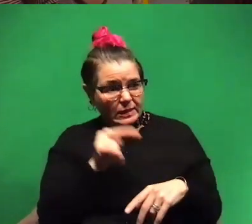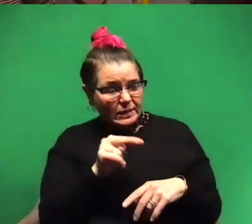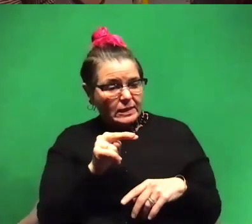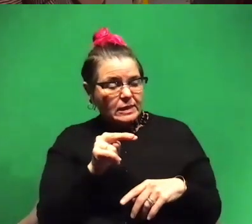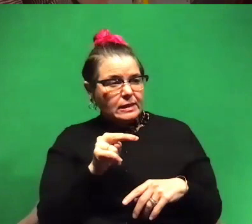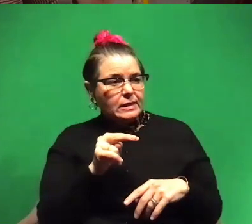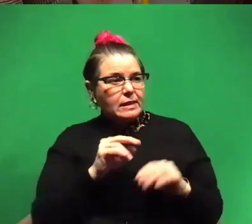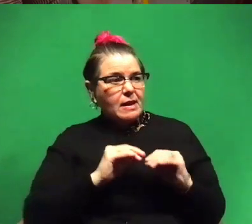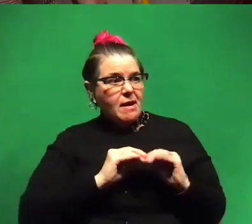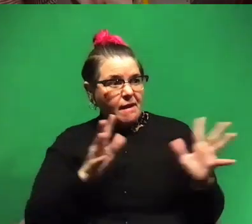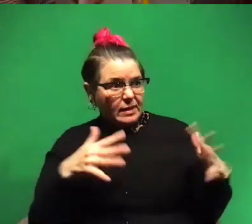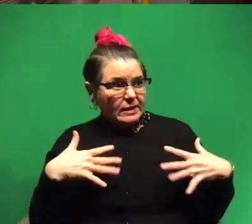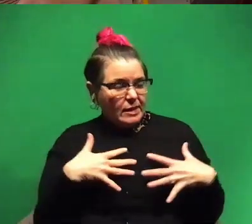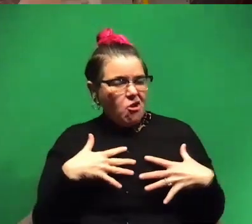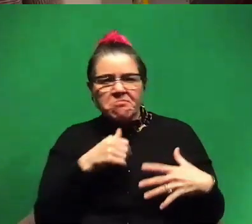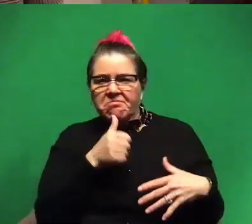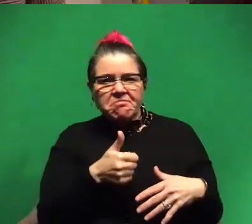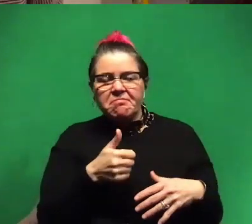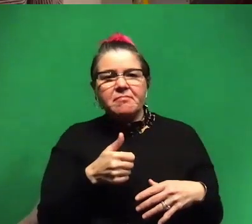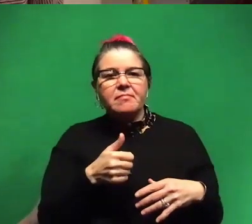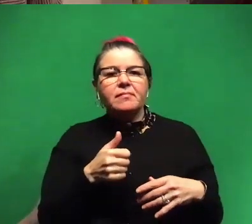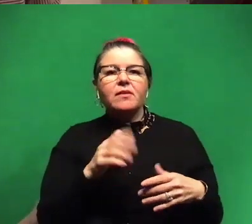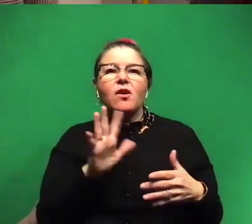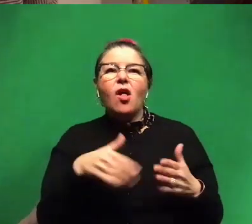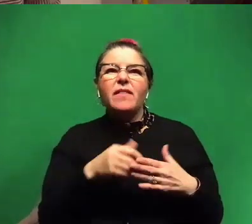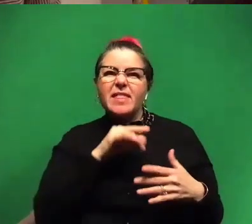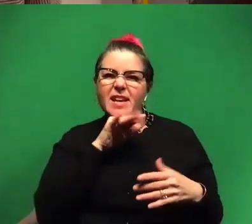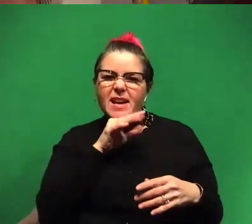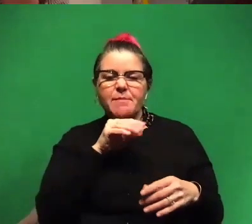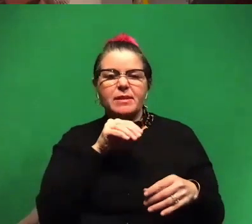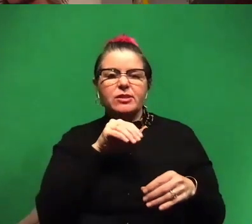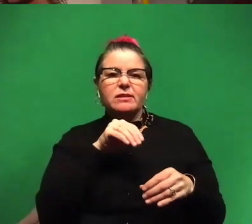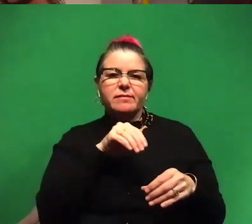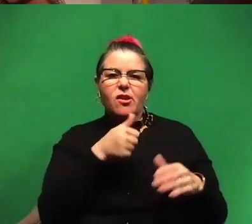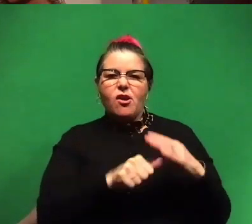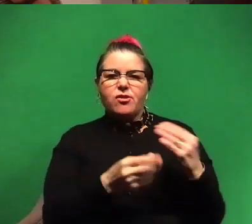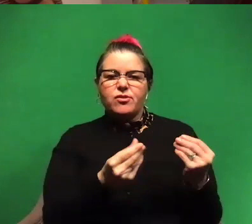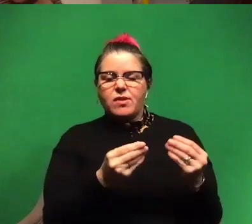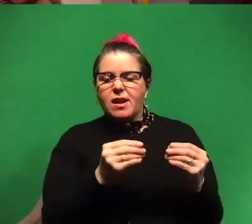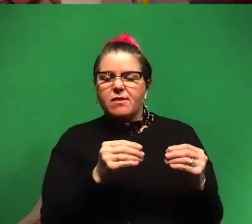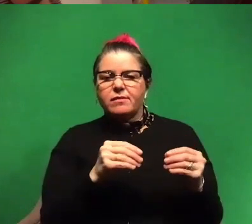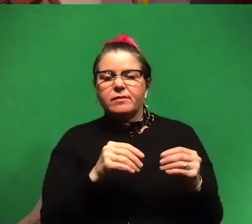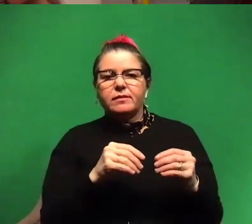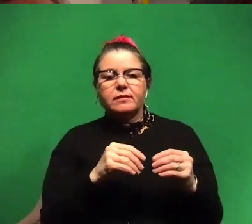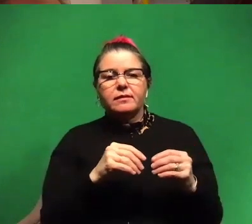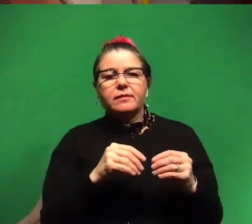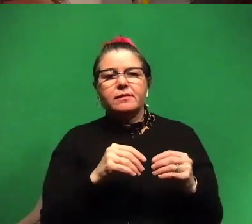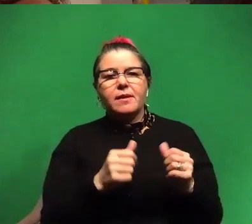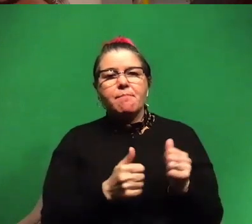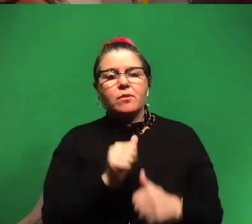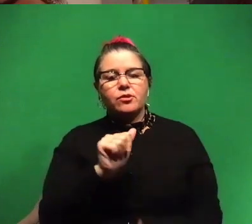it doesn't look that scary because all of the contamination is mostly underground, and it's actually mostly